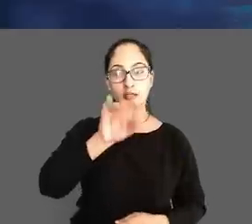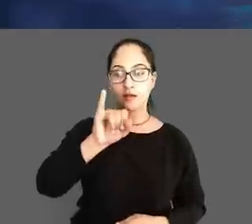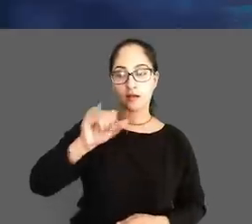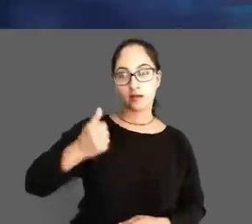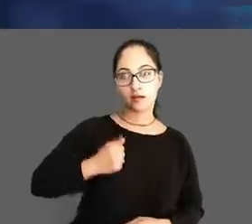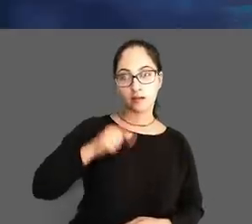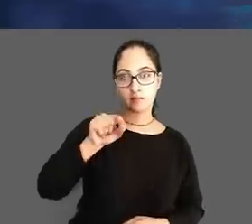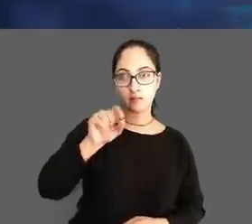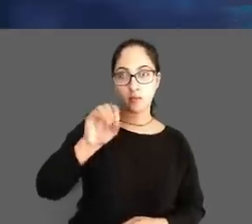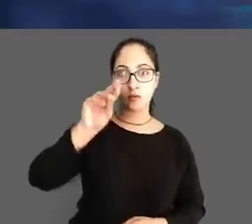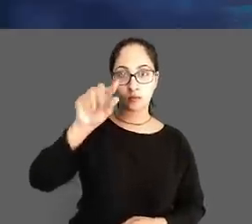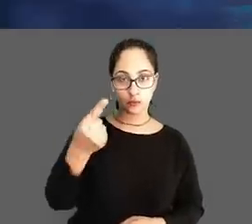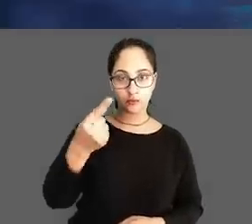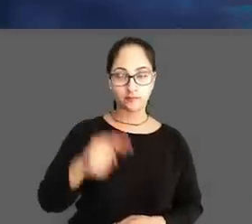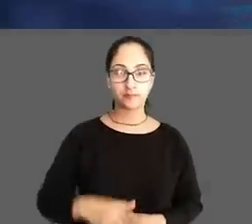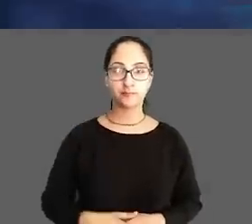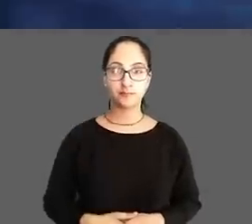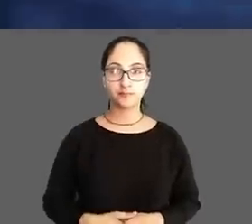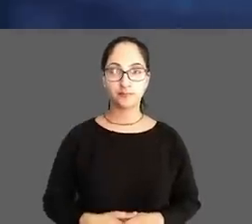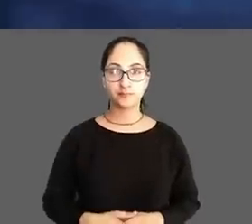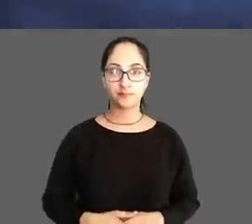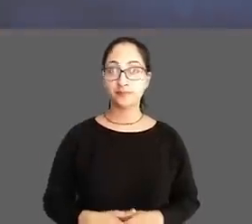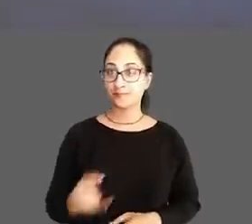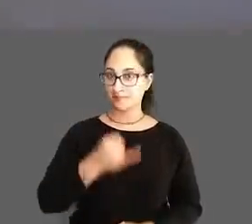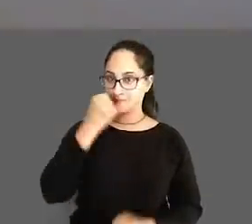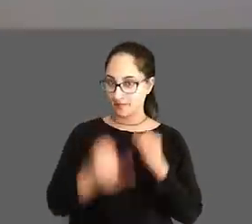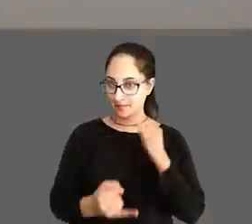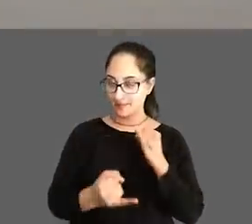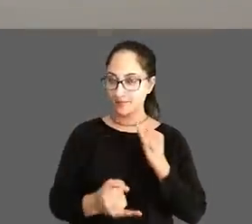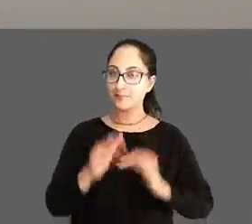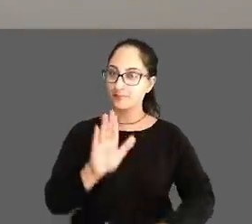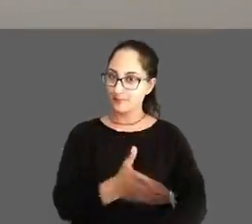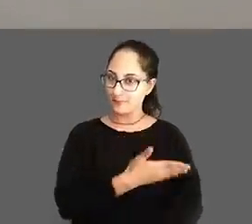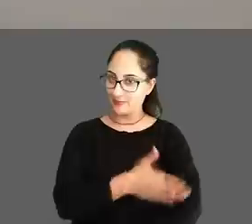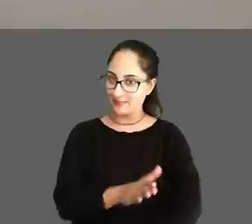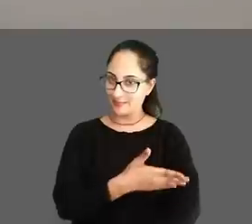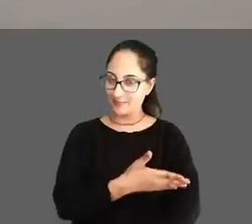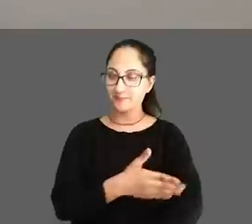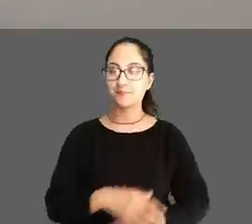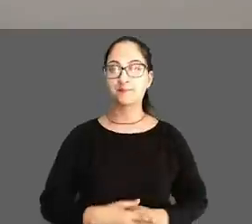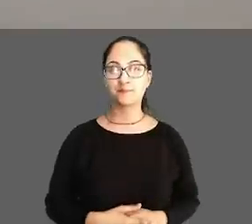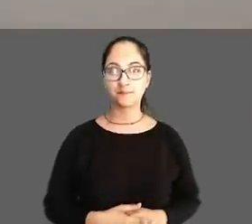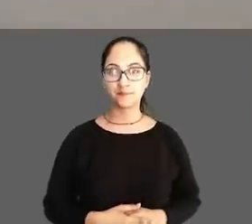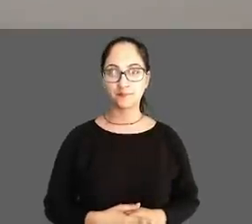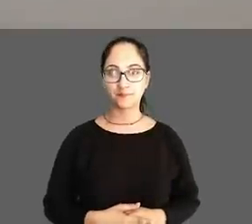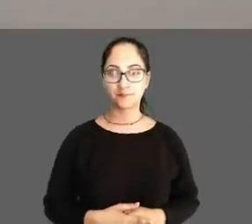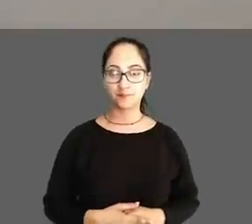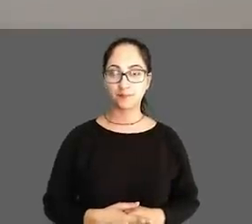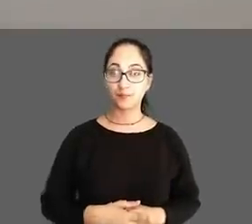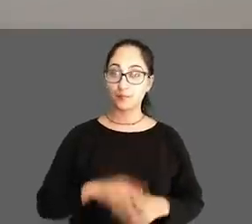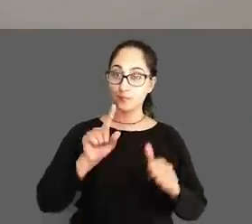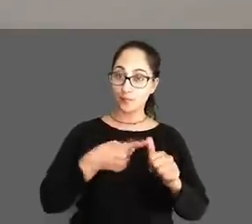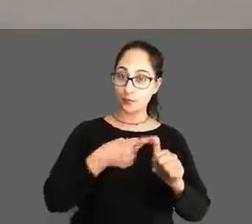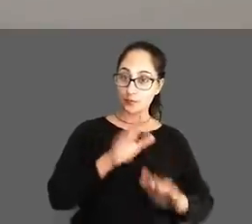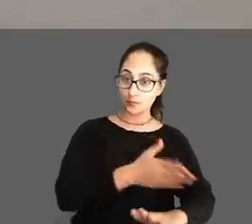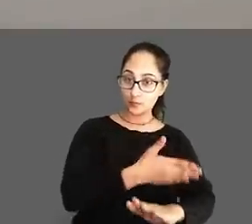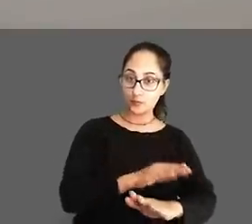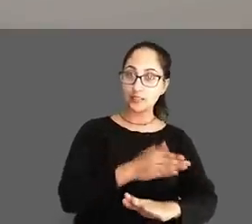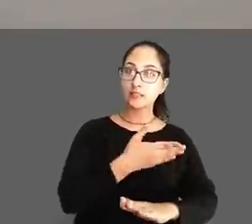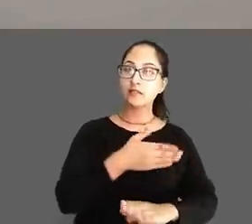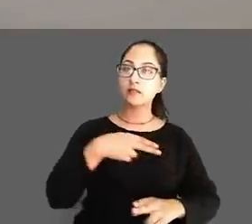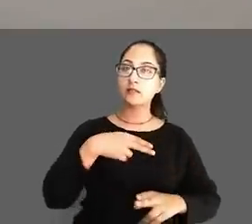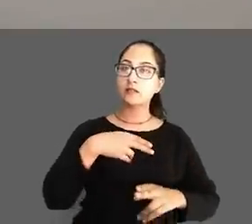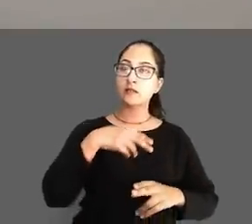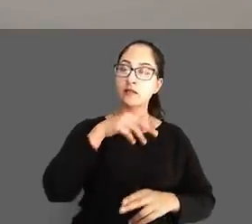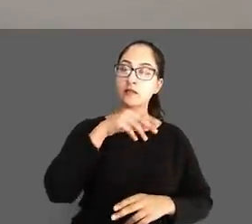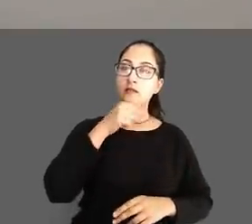visit iicanada.org. We end our show tonight, as always, with our much-loved musical expressions. The first is a